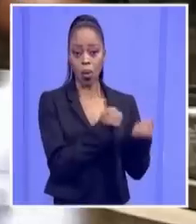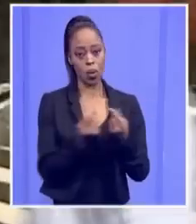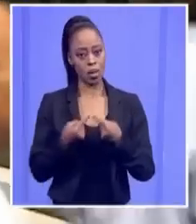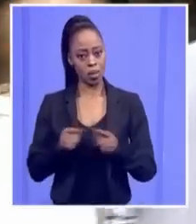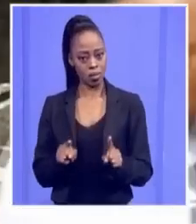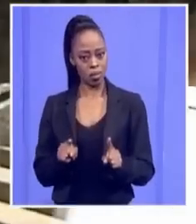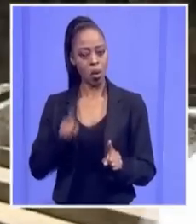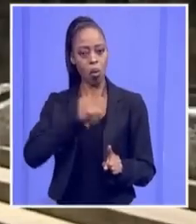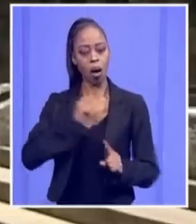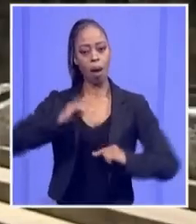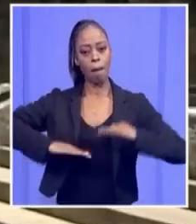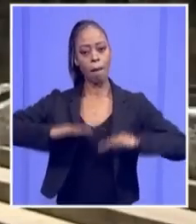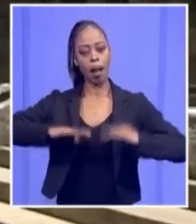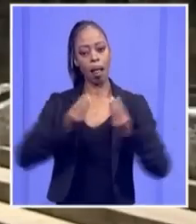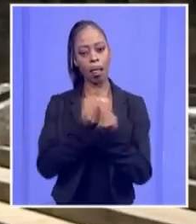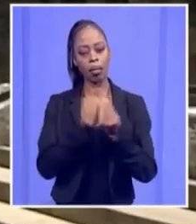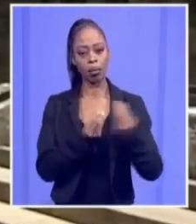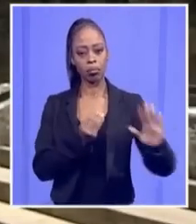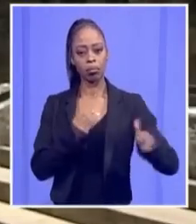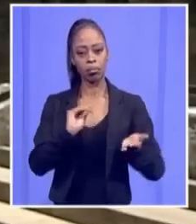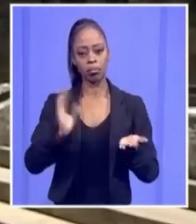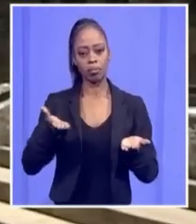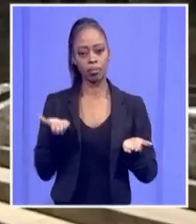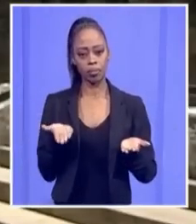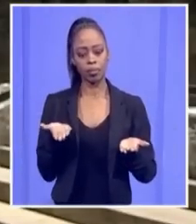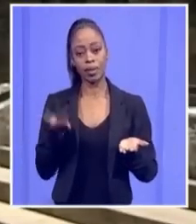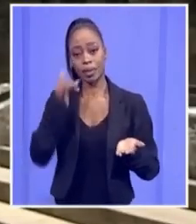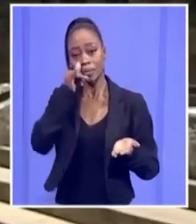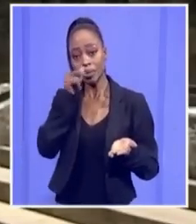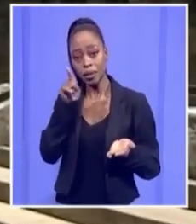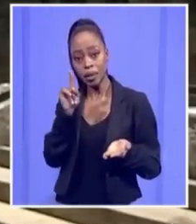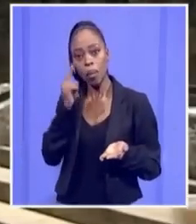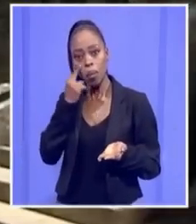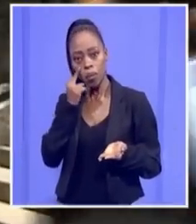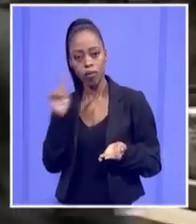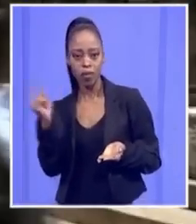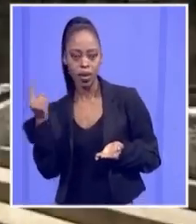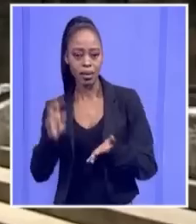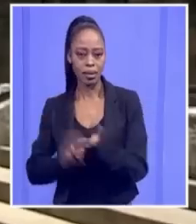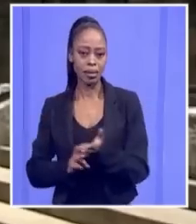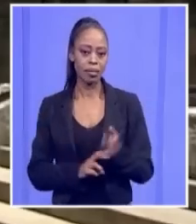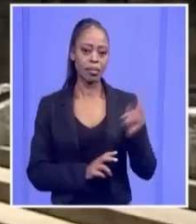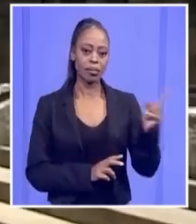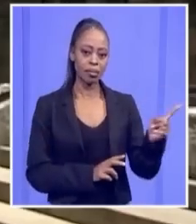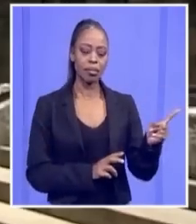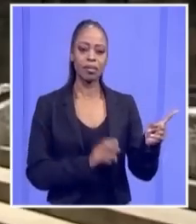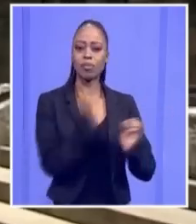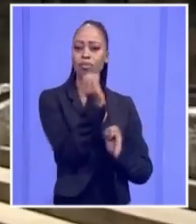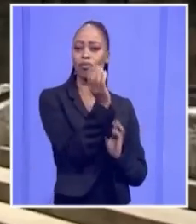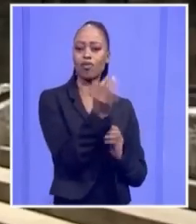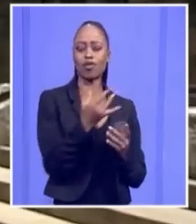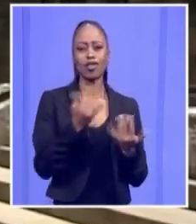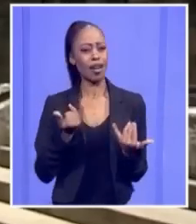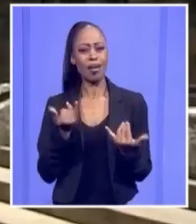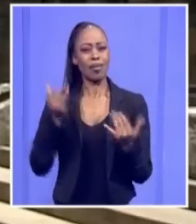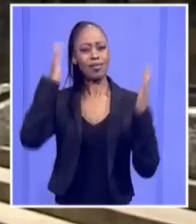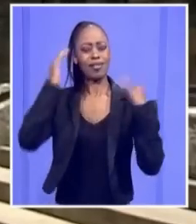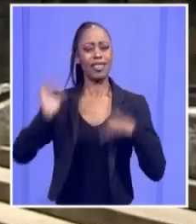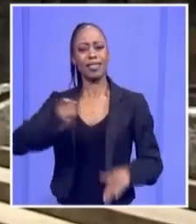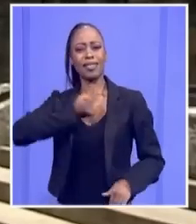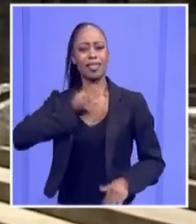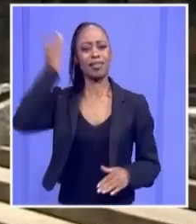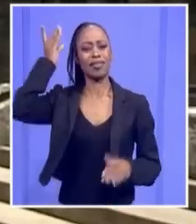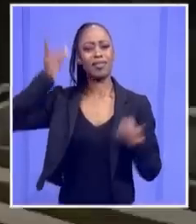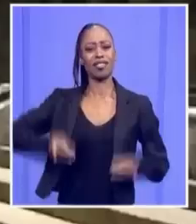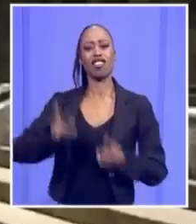of probabilities. In a criminal court, is proof beyond reasonable doubt. For the judge to just say override that and say a